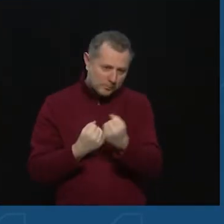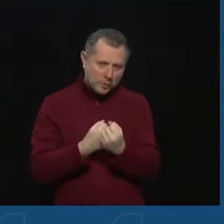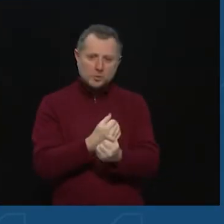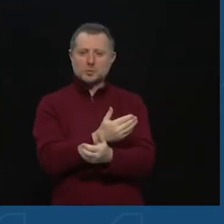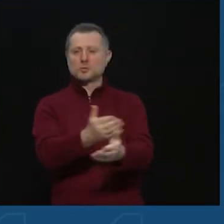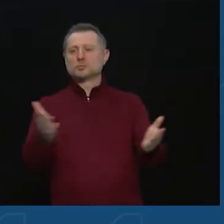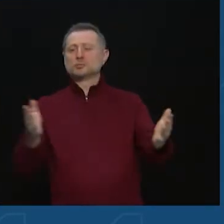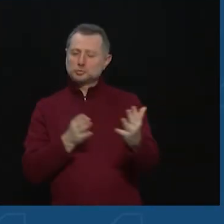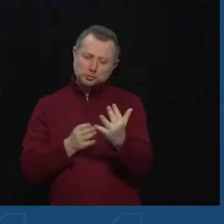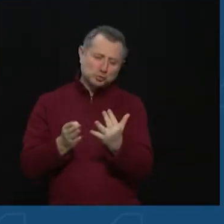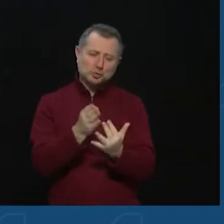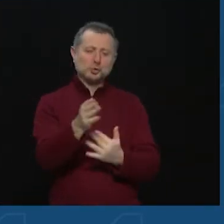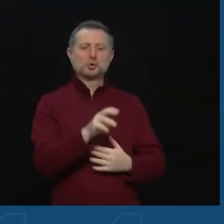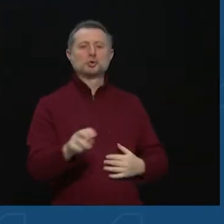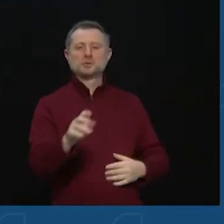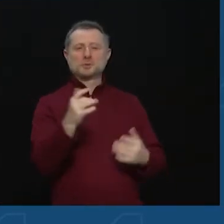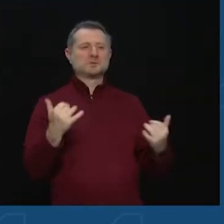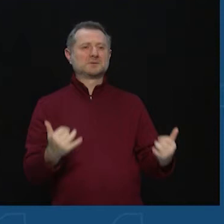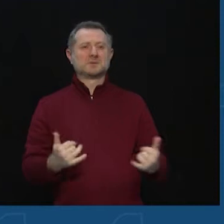today.